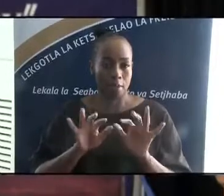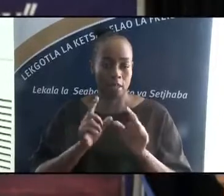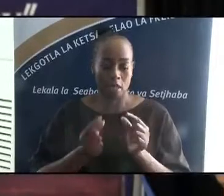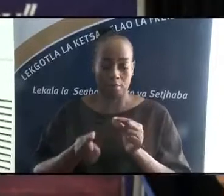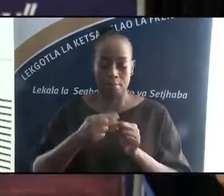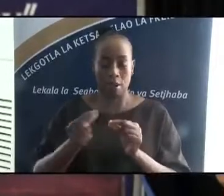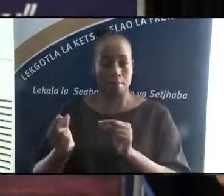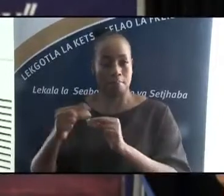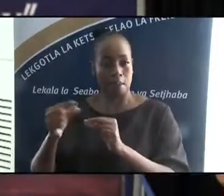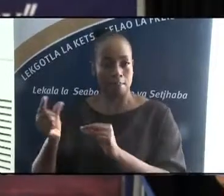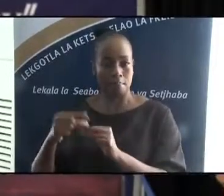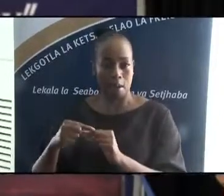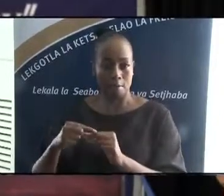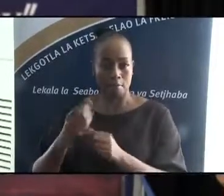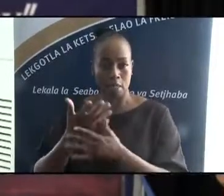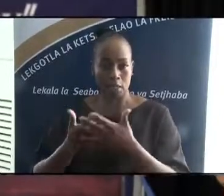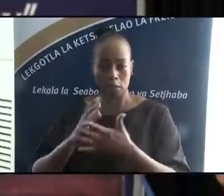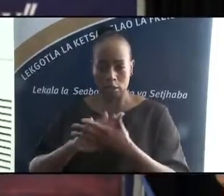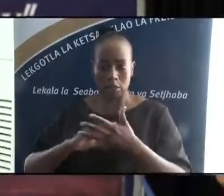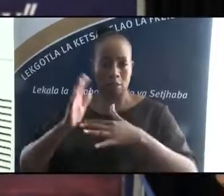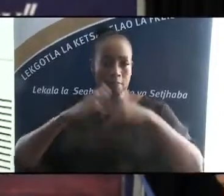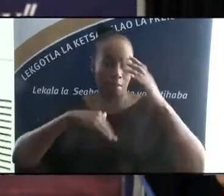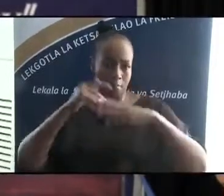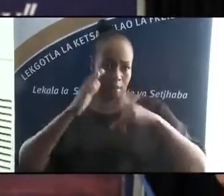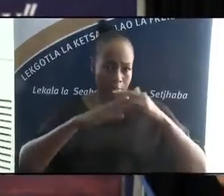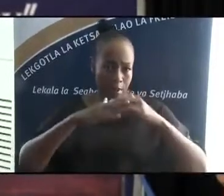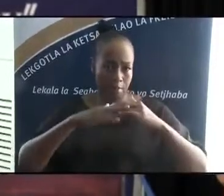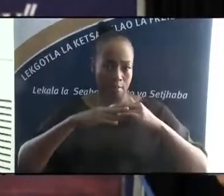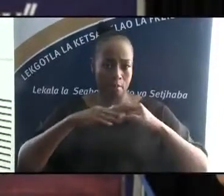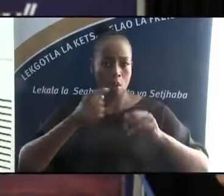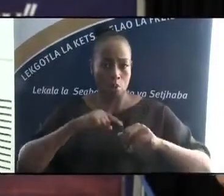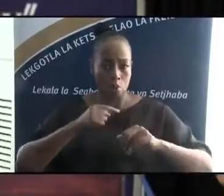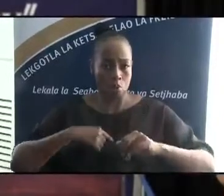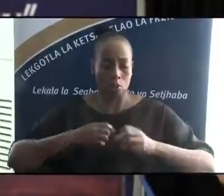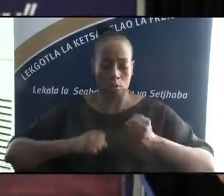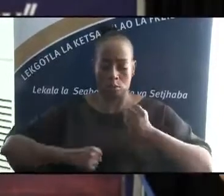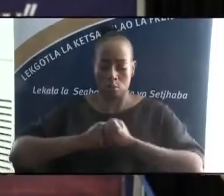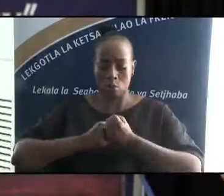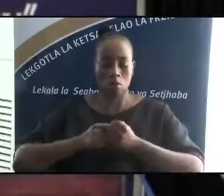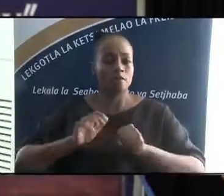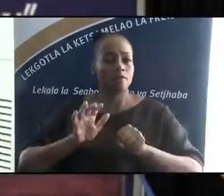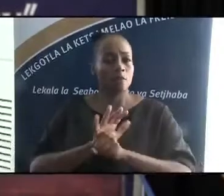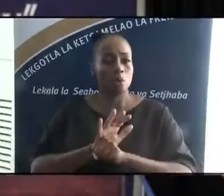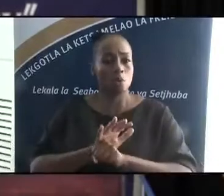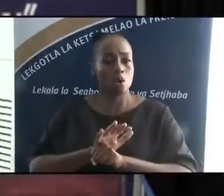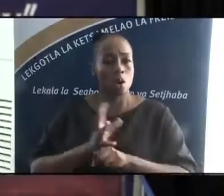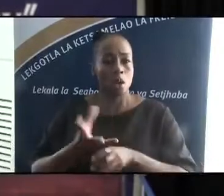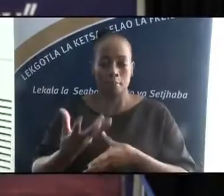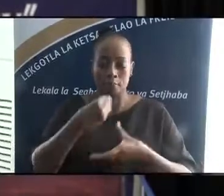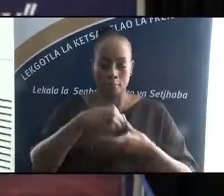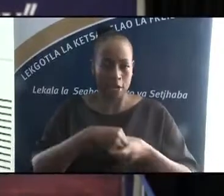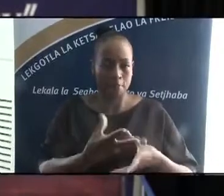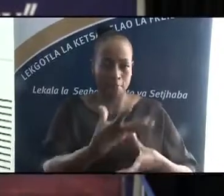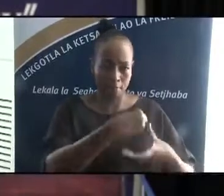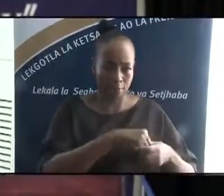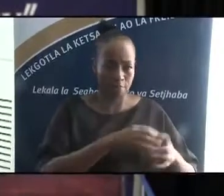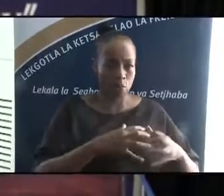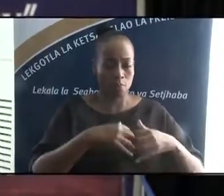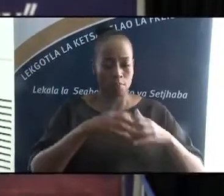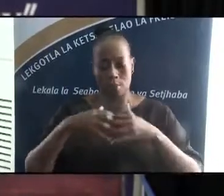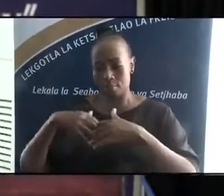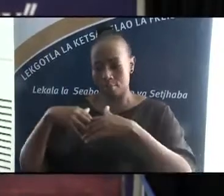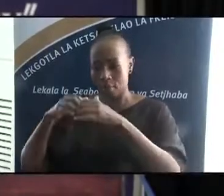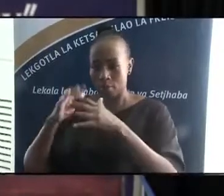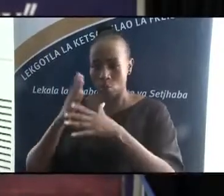in durable infrastructure, among others, will go a long way to support an inclusive job creation